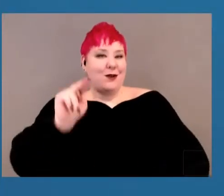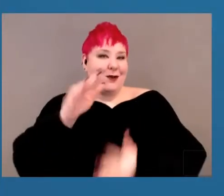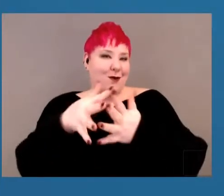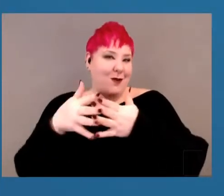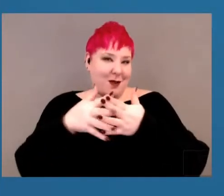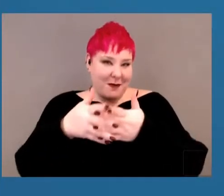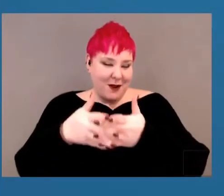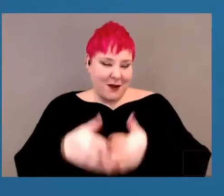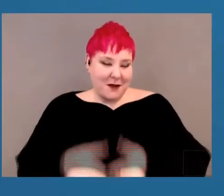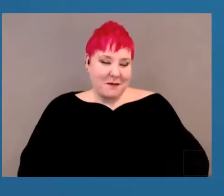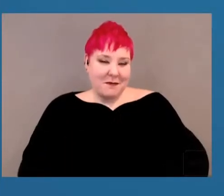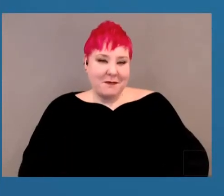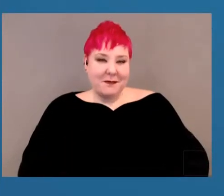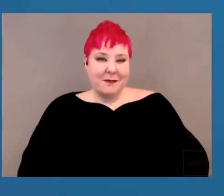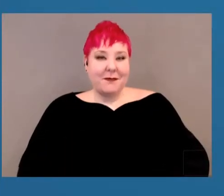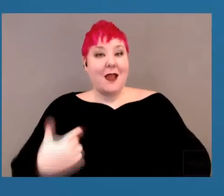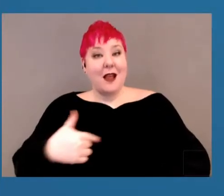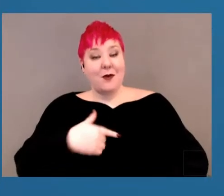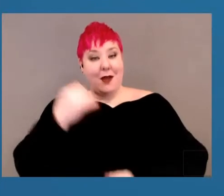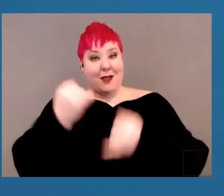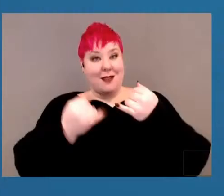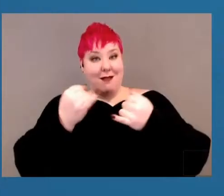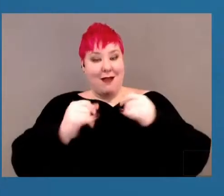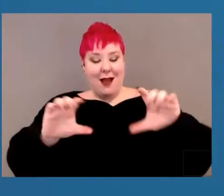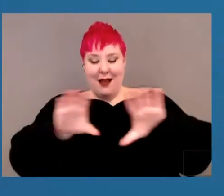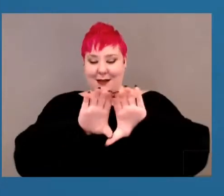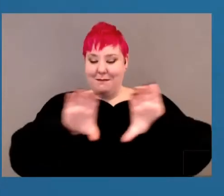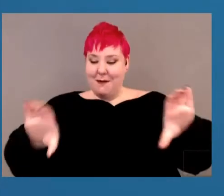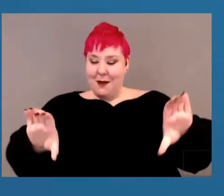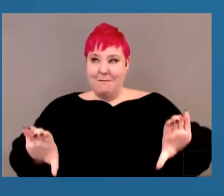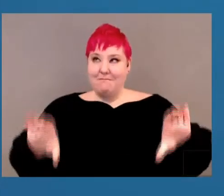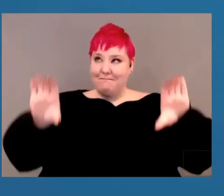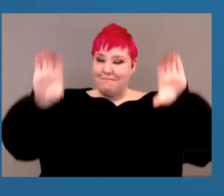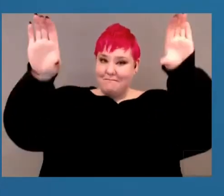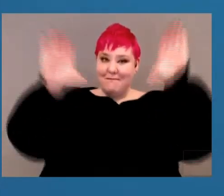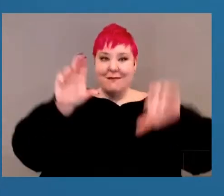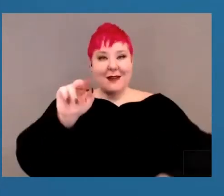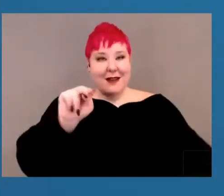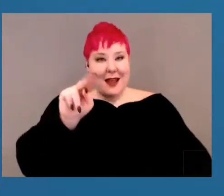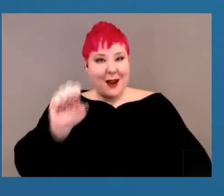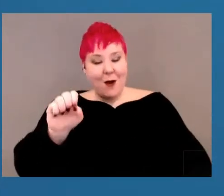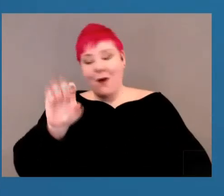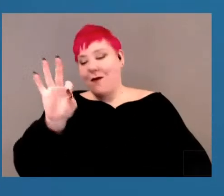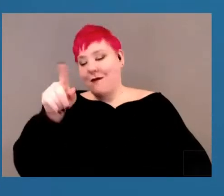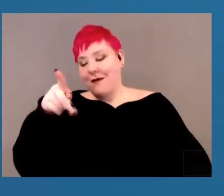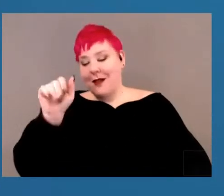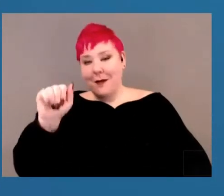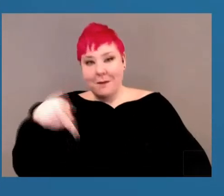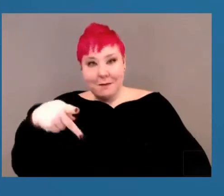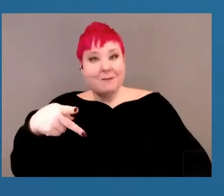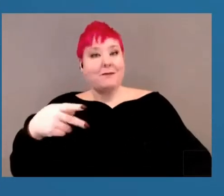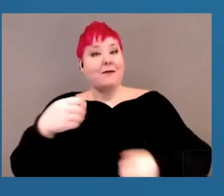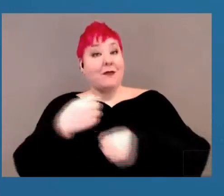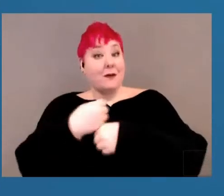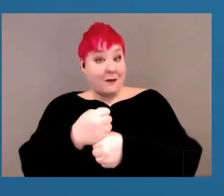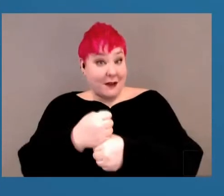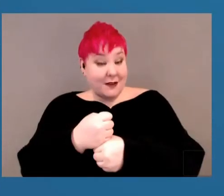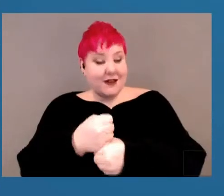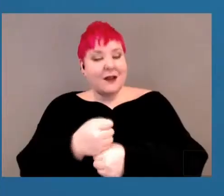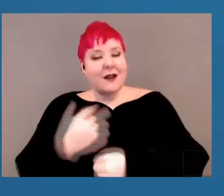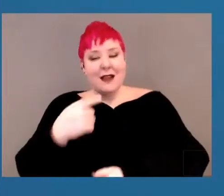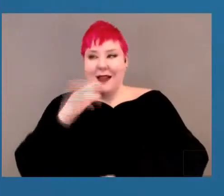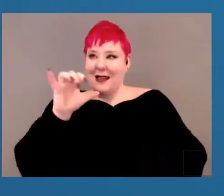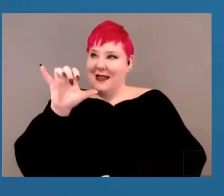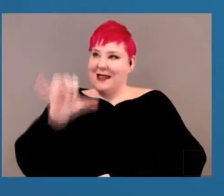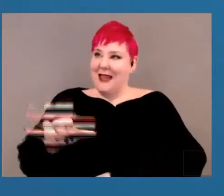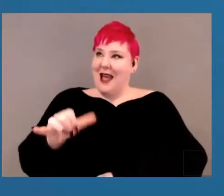the last beam for completion of Nanofab Reflection, signing that beam is both historic and